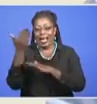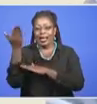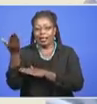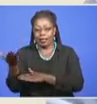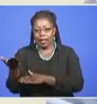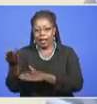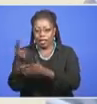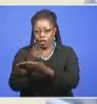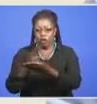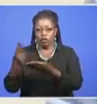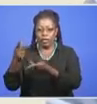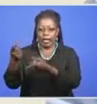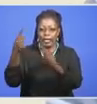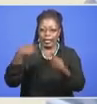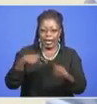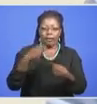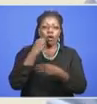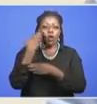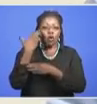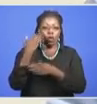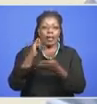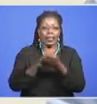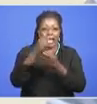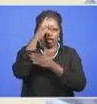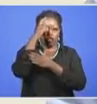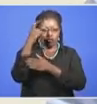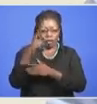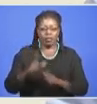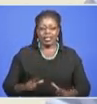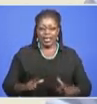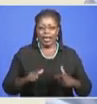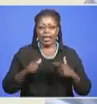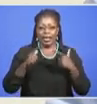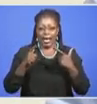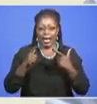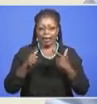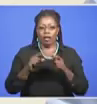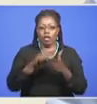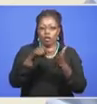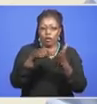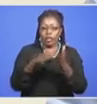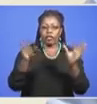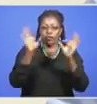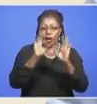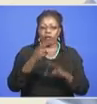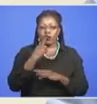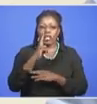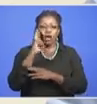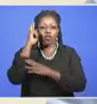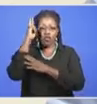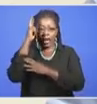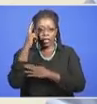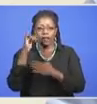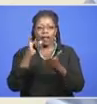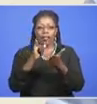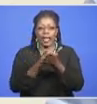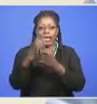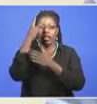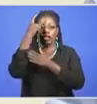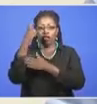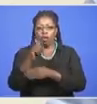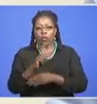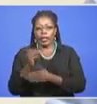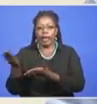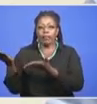university. They came home and the dream was still alive. And this Friday, we'll see the realization of that dream, where